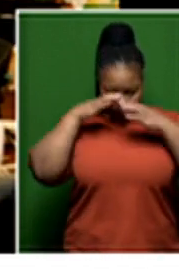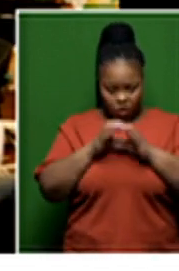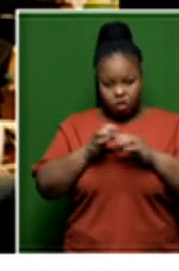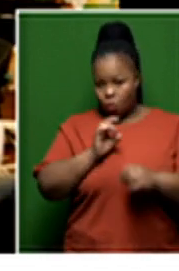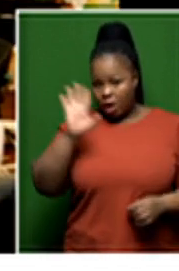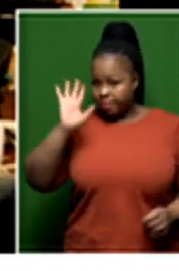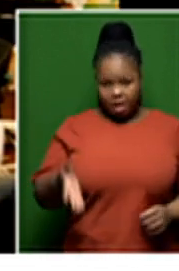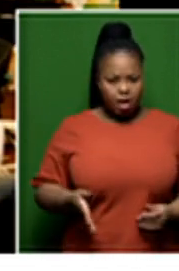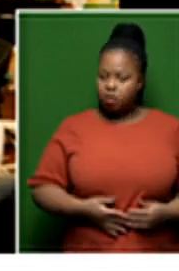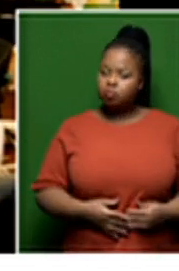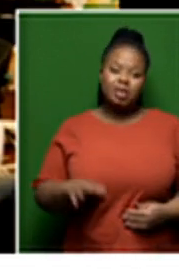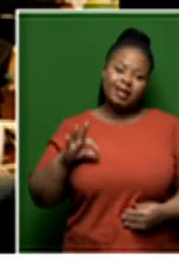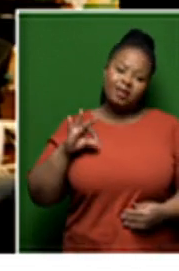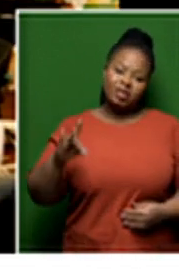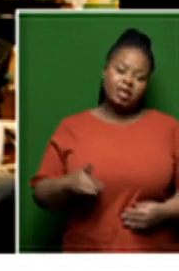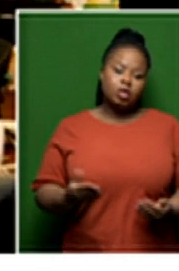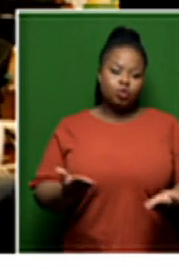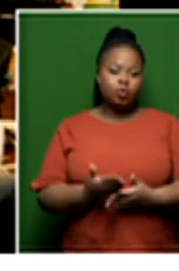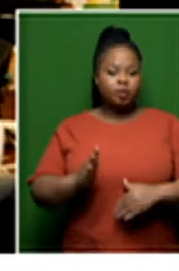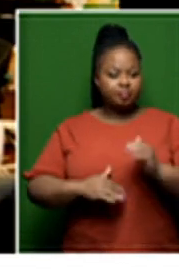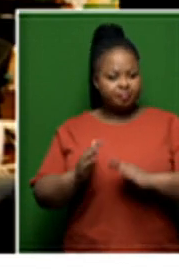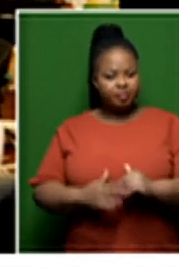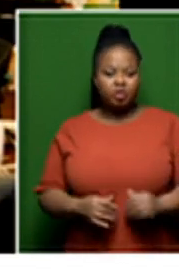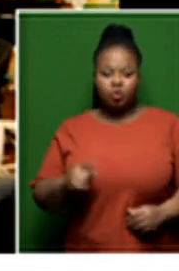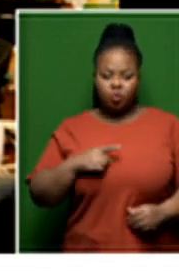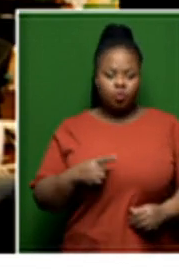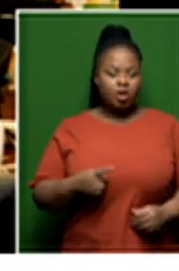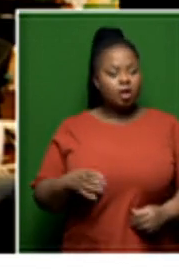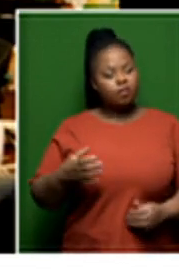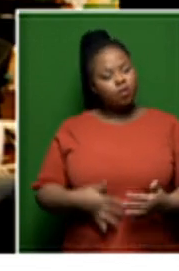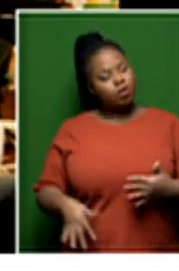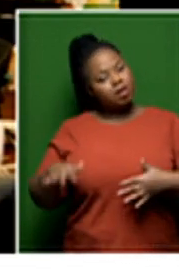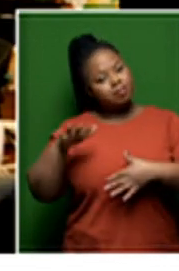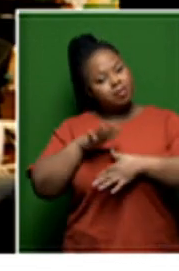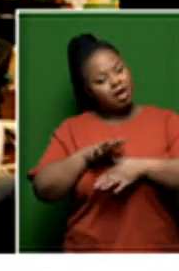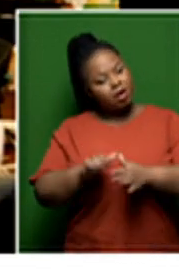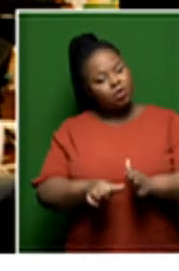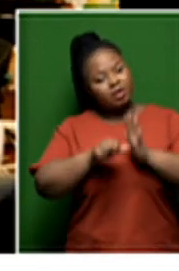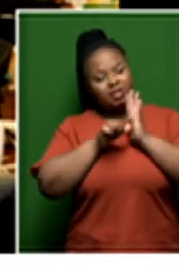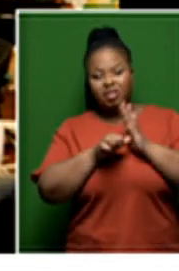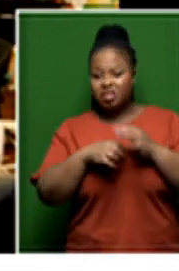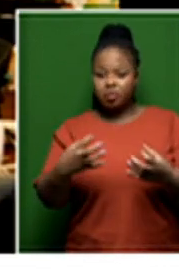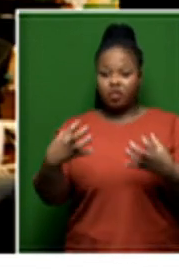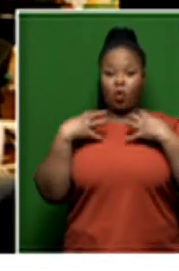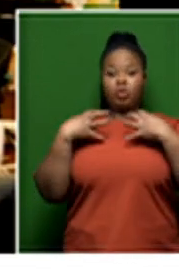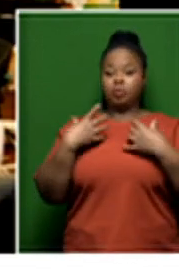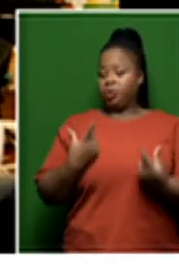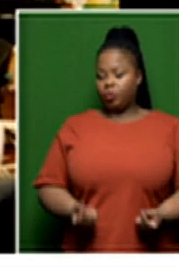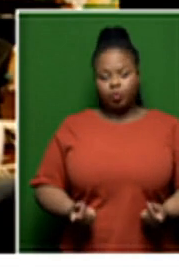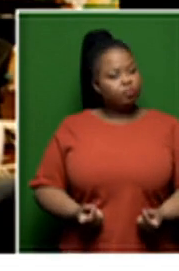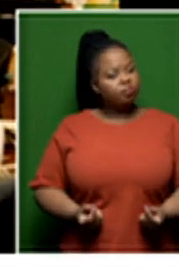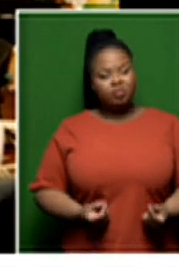Every day we're focusing on school infrastructure. It's become a huge priority, and we're not forced to do this. It's something that